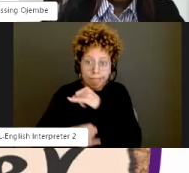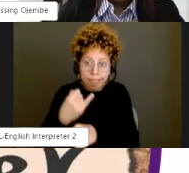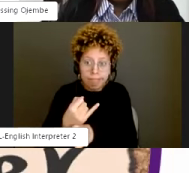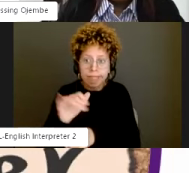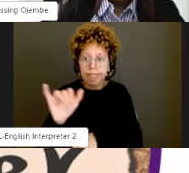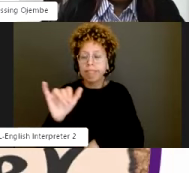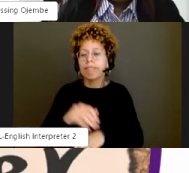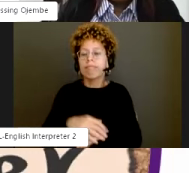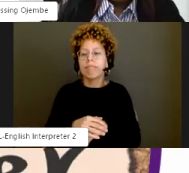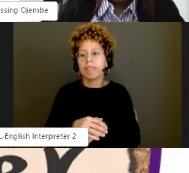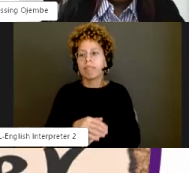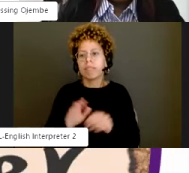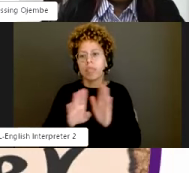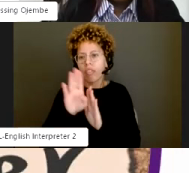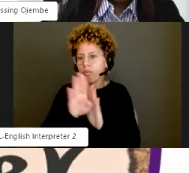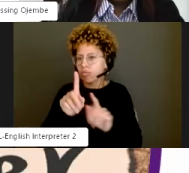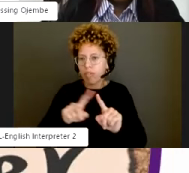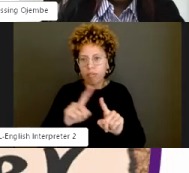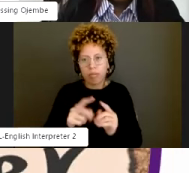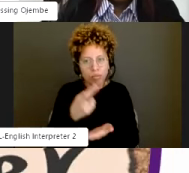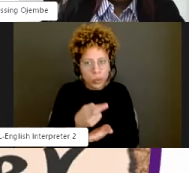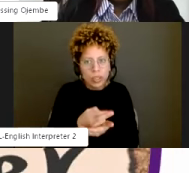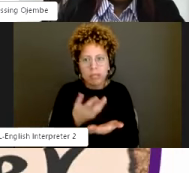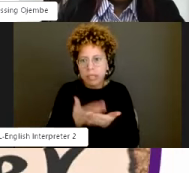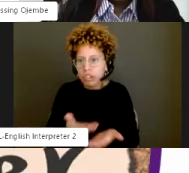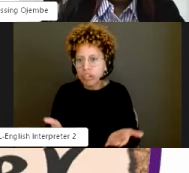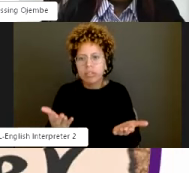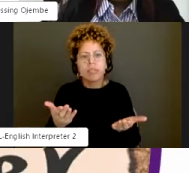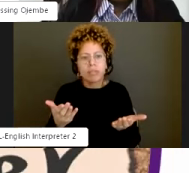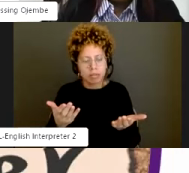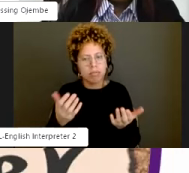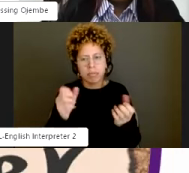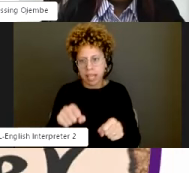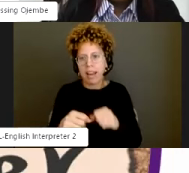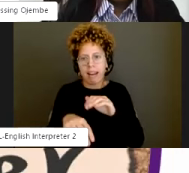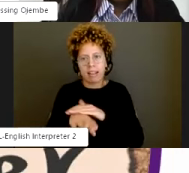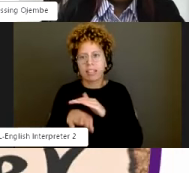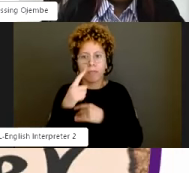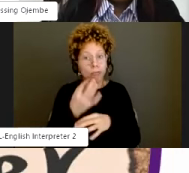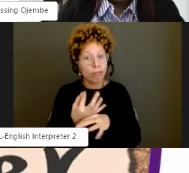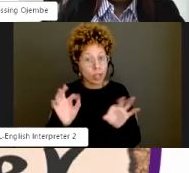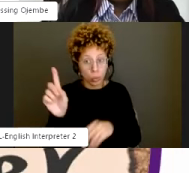many resources and materials that are available for you to access free on our website.